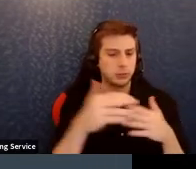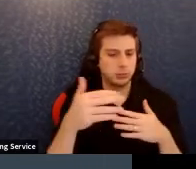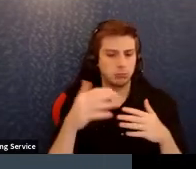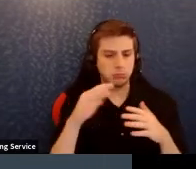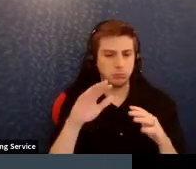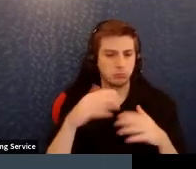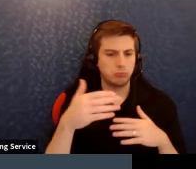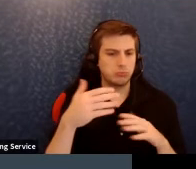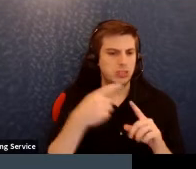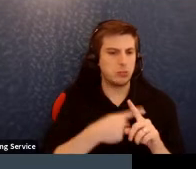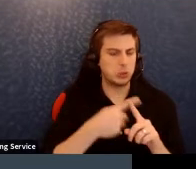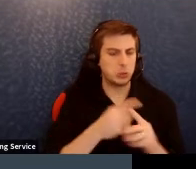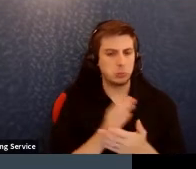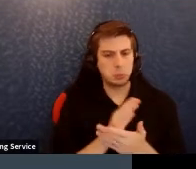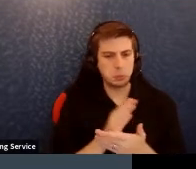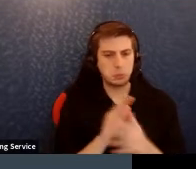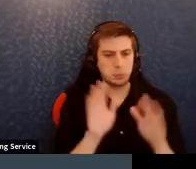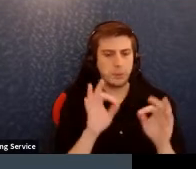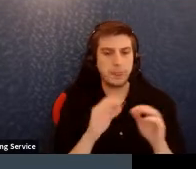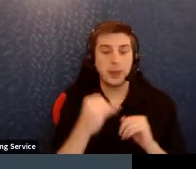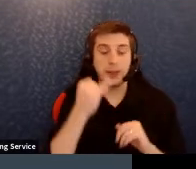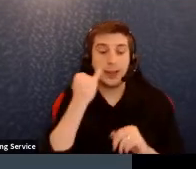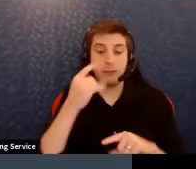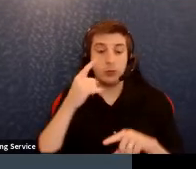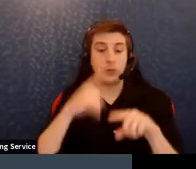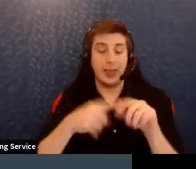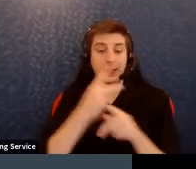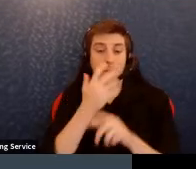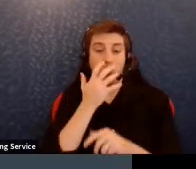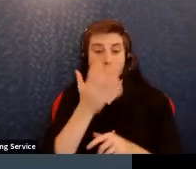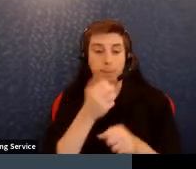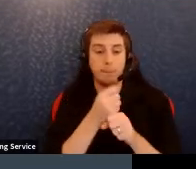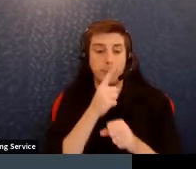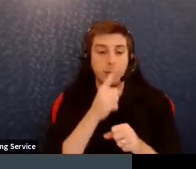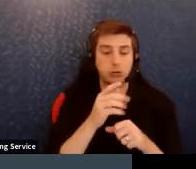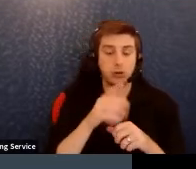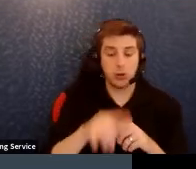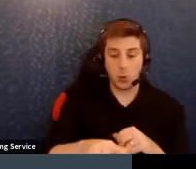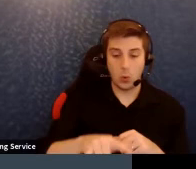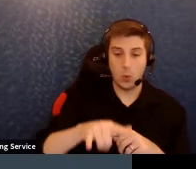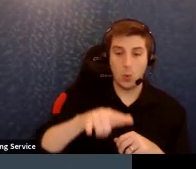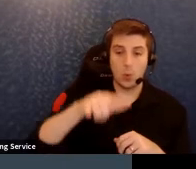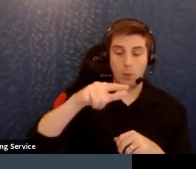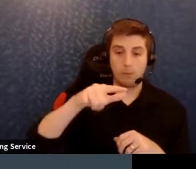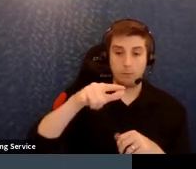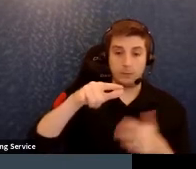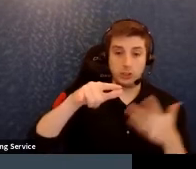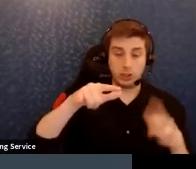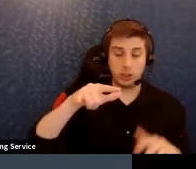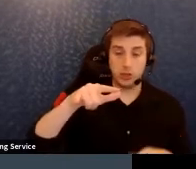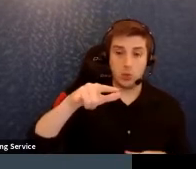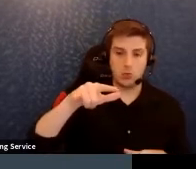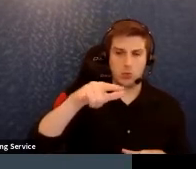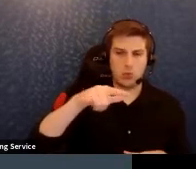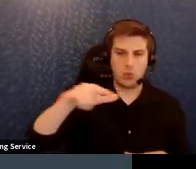can't keep your batteries warm, make sure that you do spend some time to hover after takeoff to help warm up those batteries